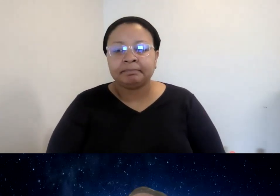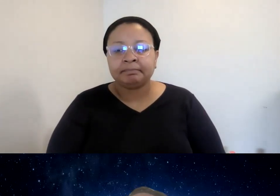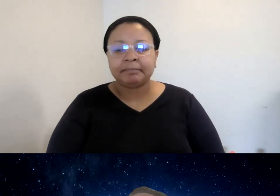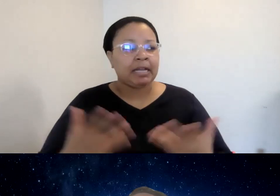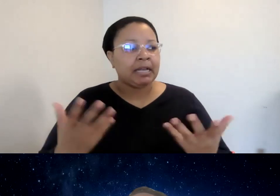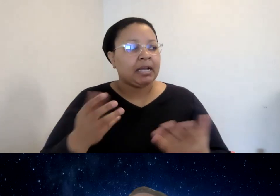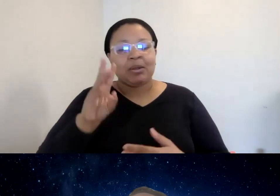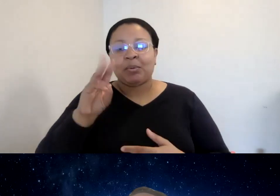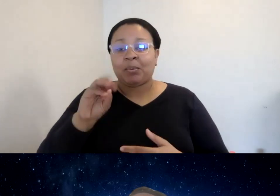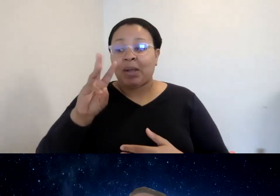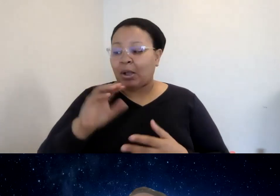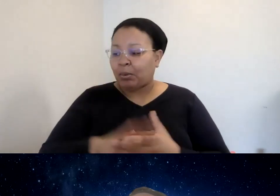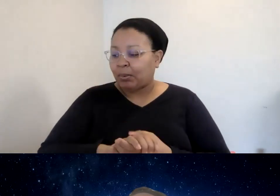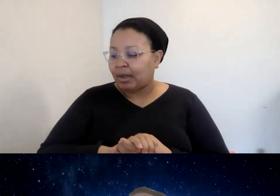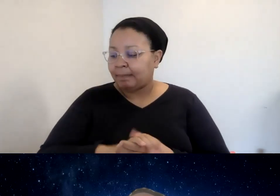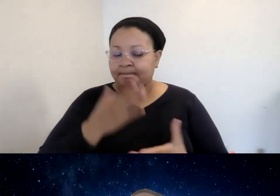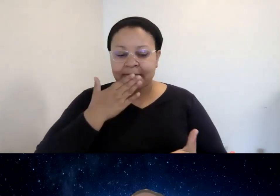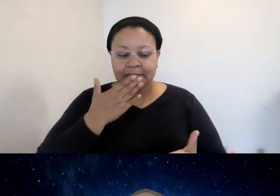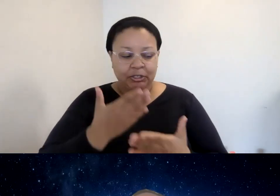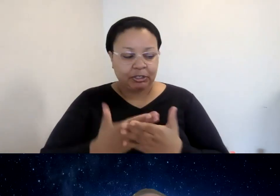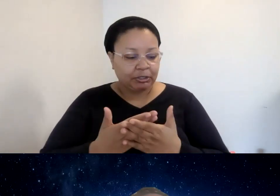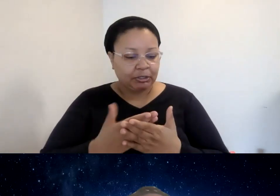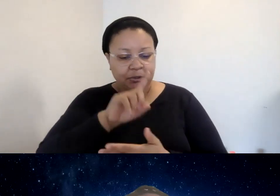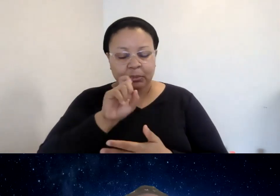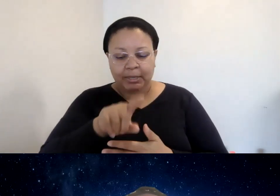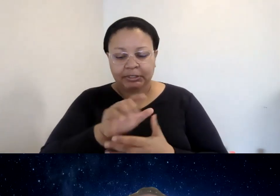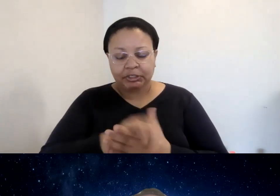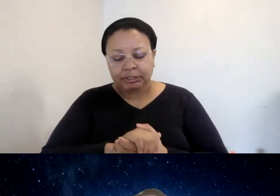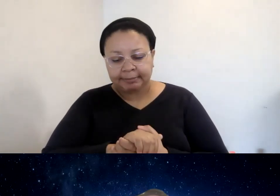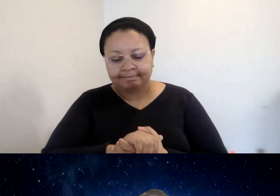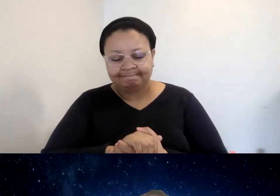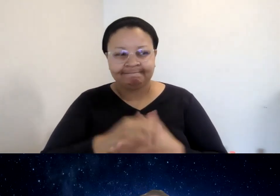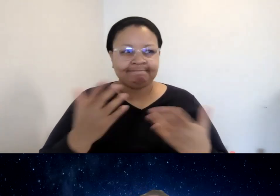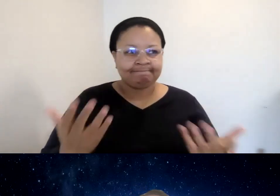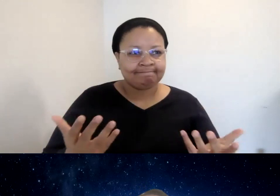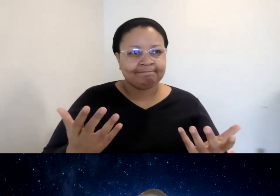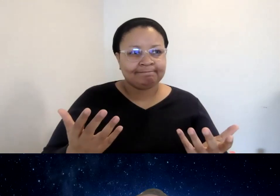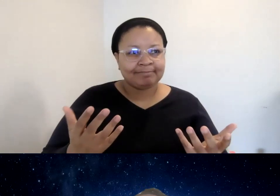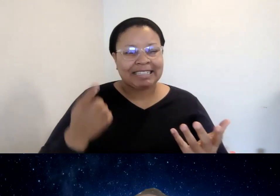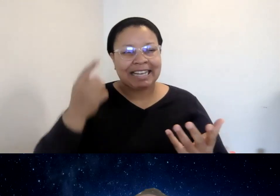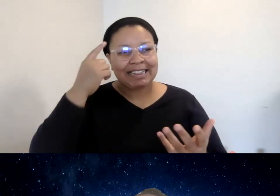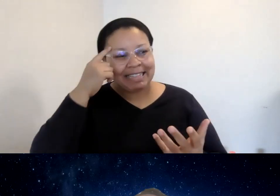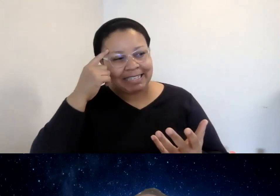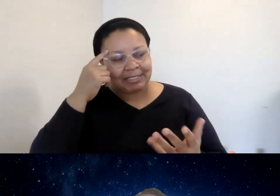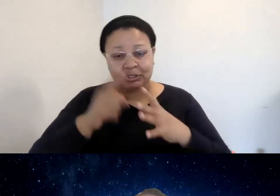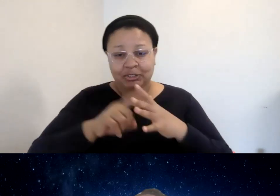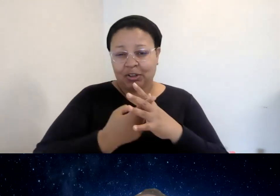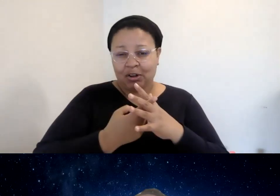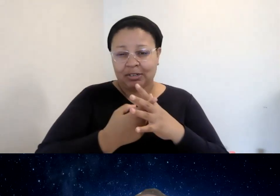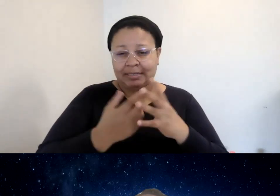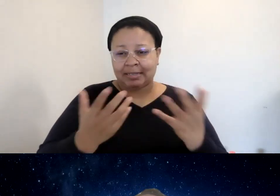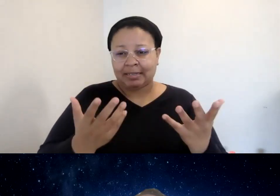Wow, that's a real good question. And I think to start off, I